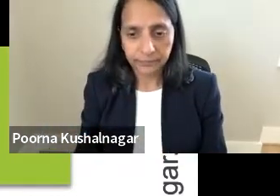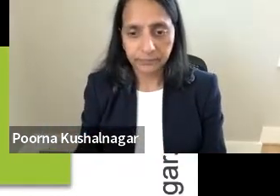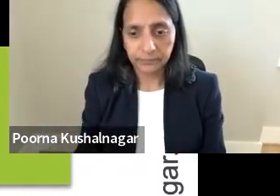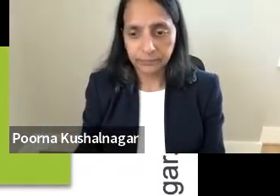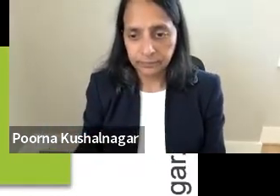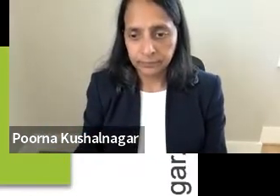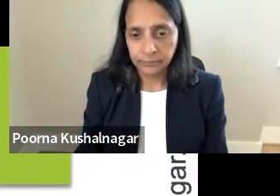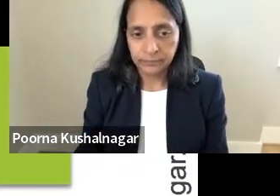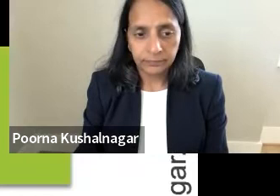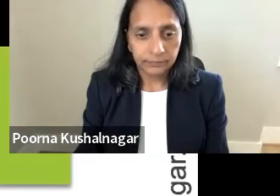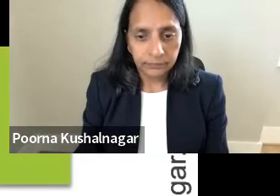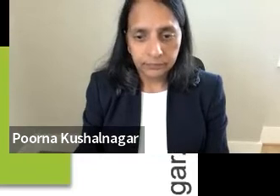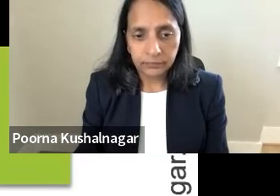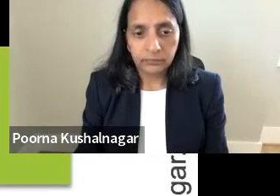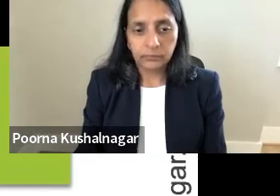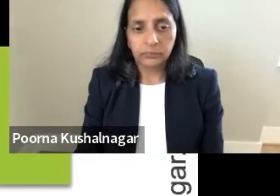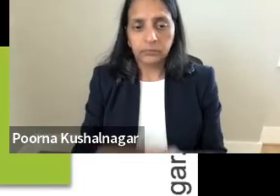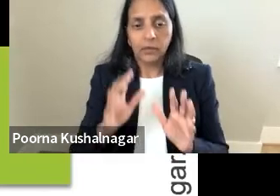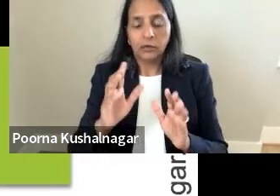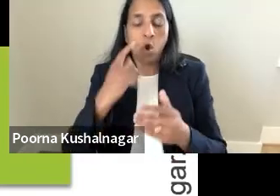talk about why on the next slide.